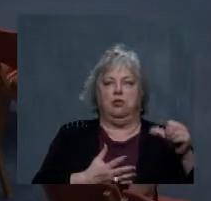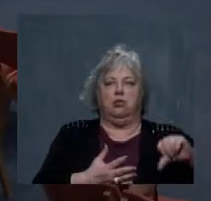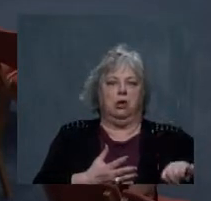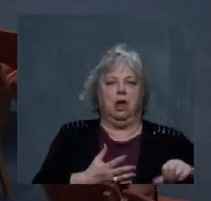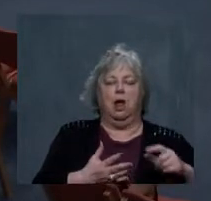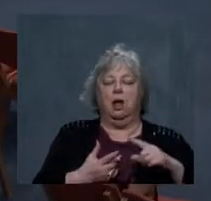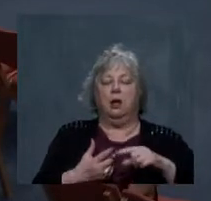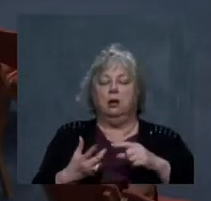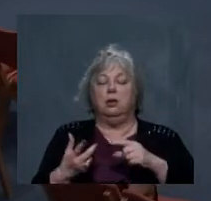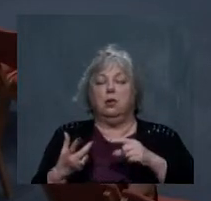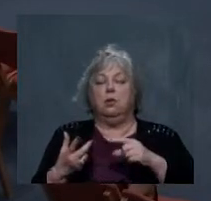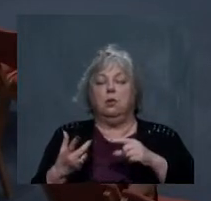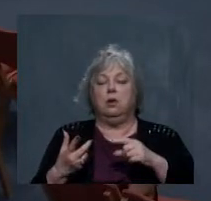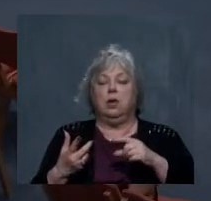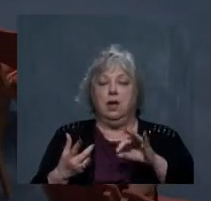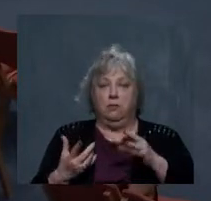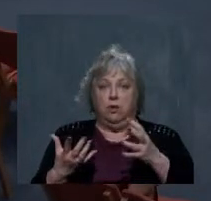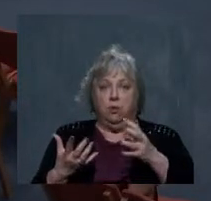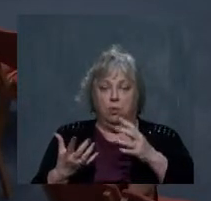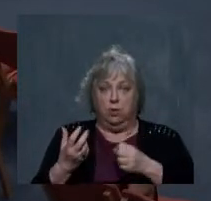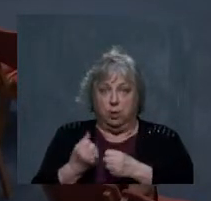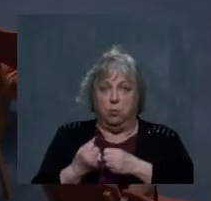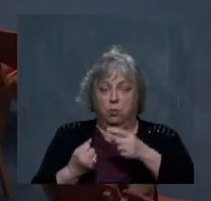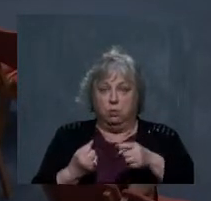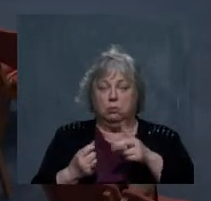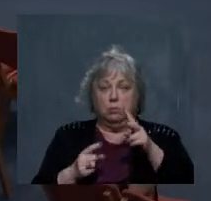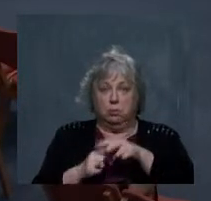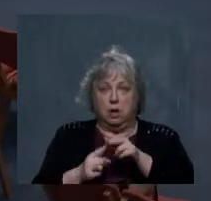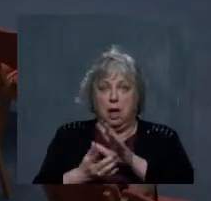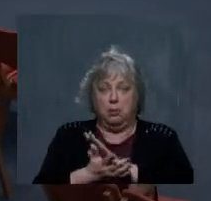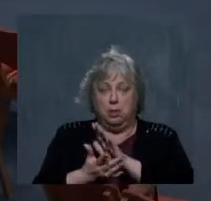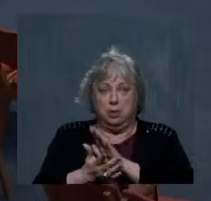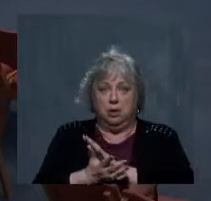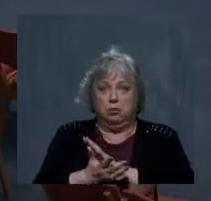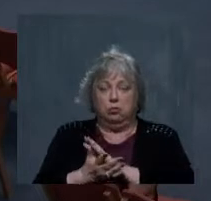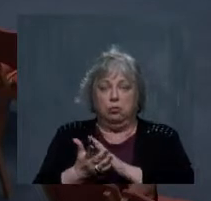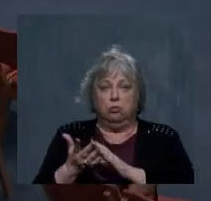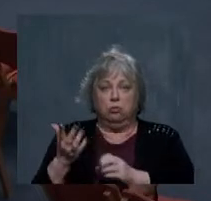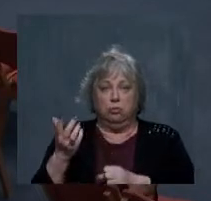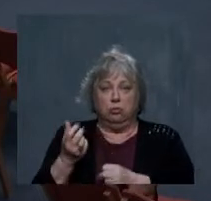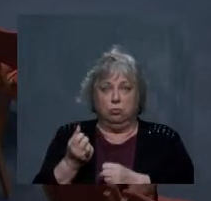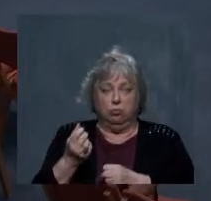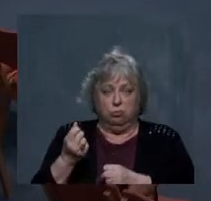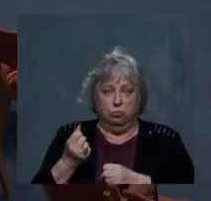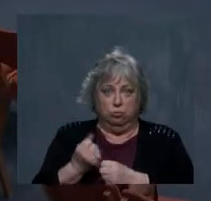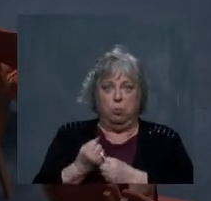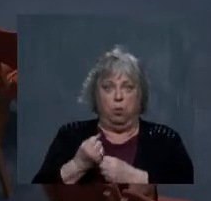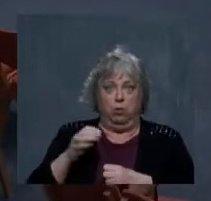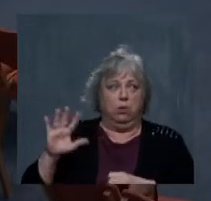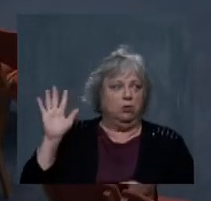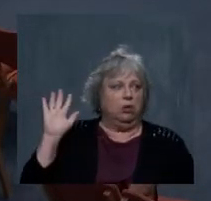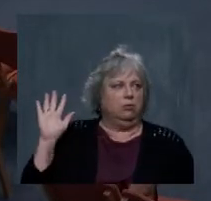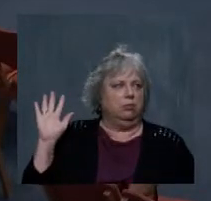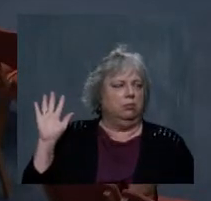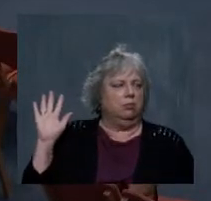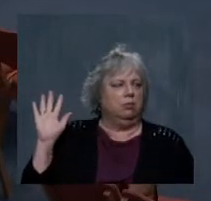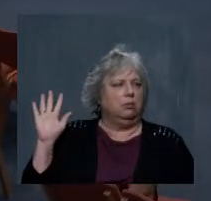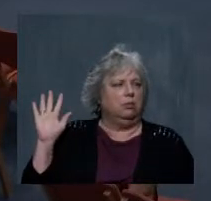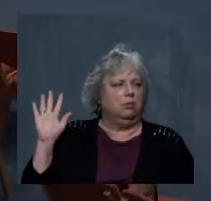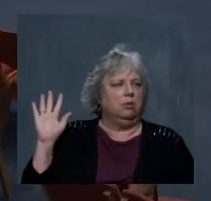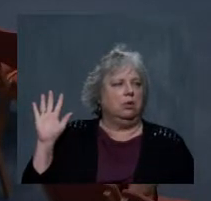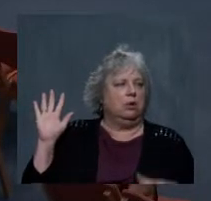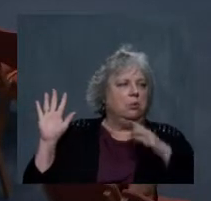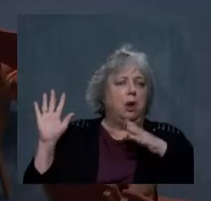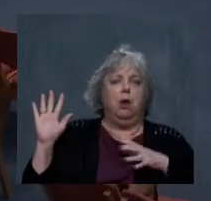staff recommendations denial. So if you are for this application, raise your hand. Nobody right